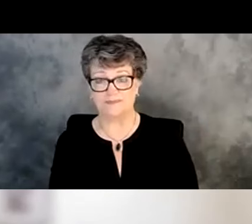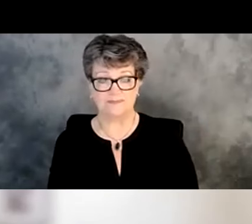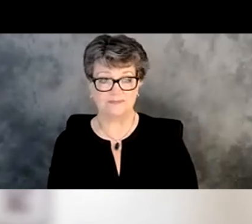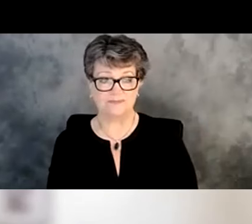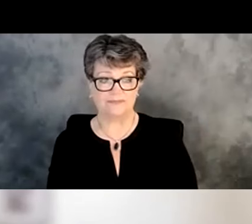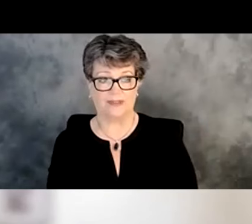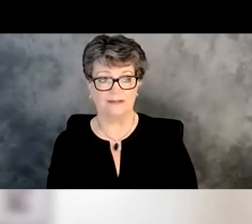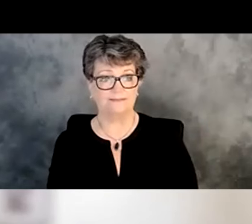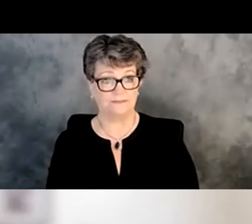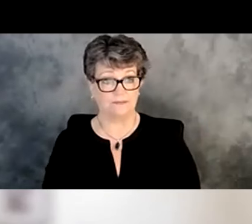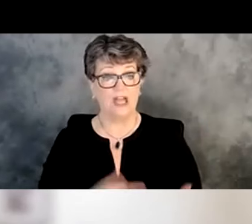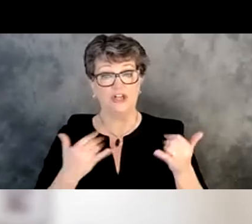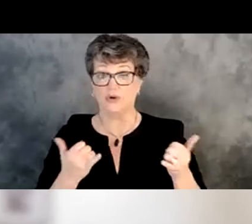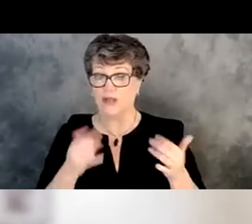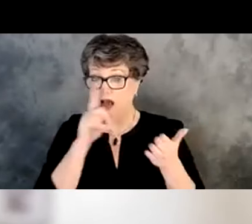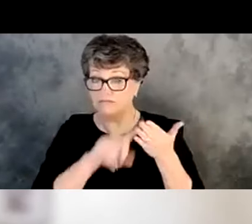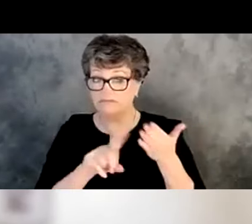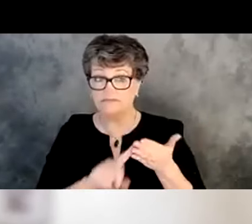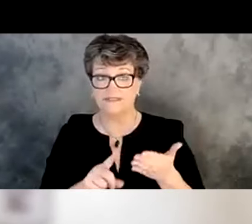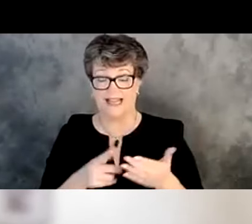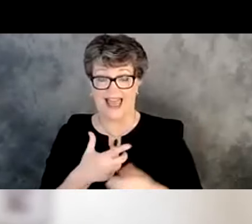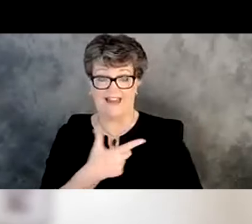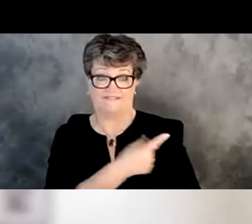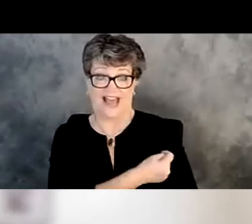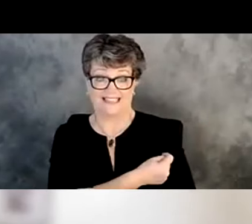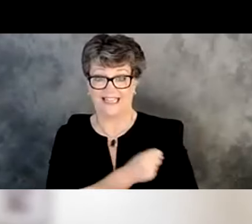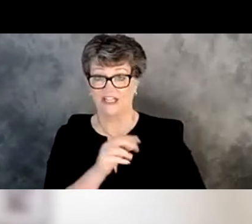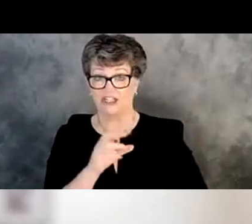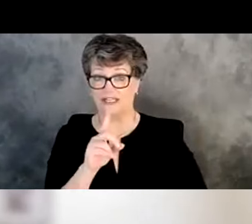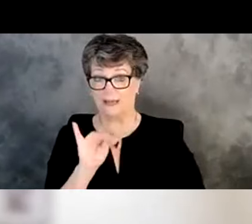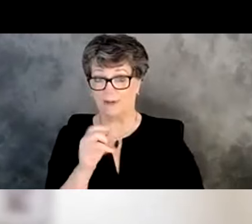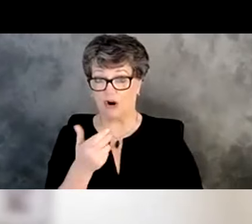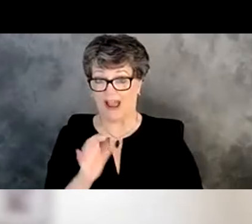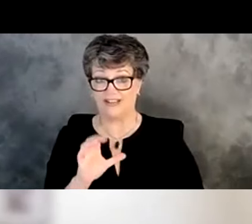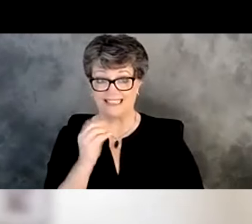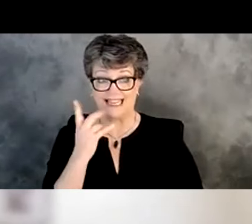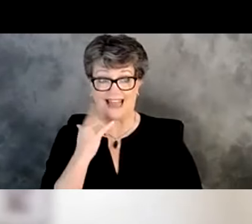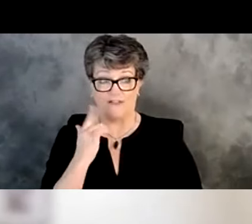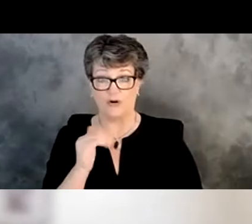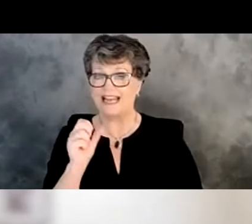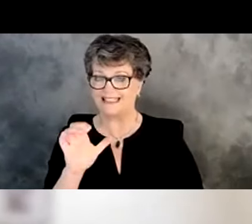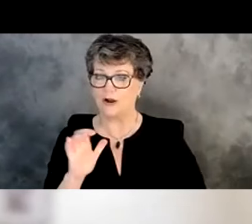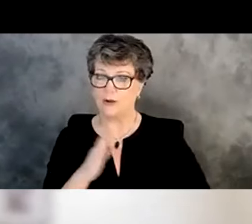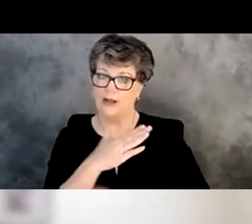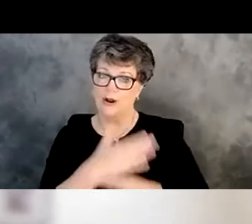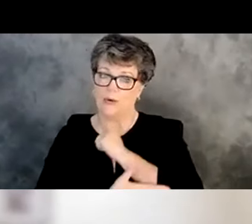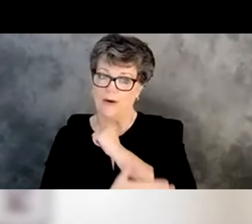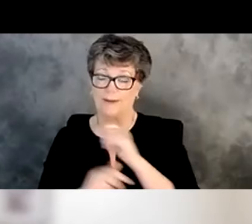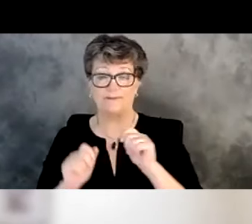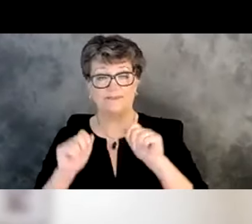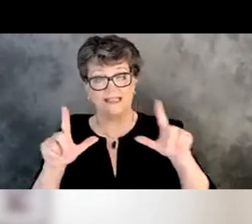So now we will look at vaccination demographics in California and in Sacramento County. Next slide.